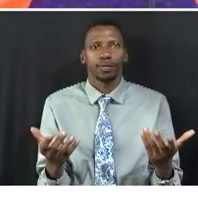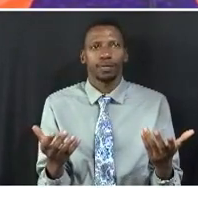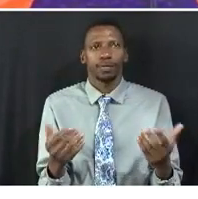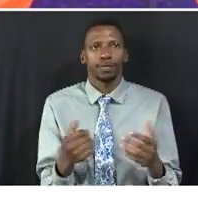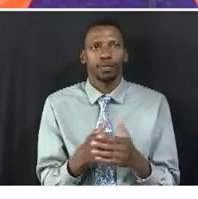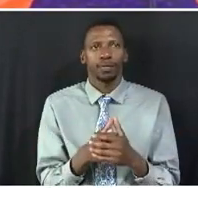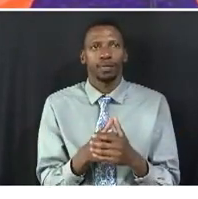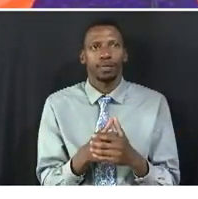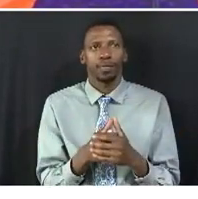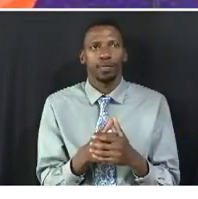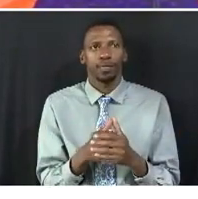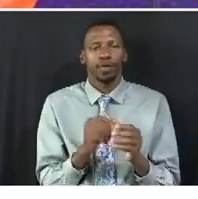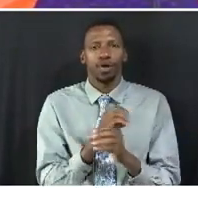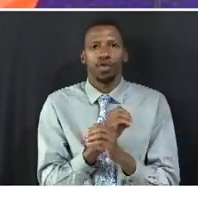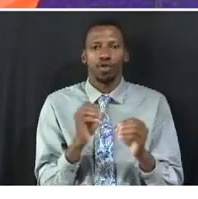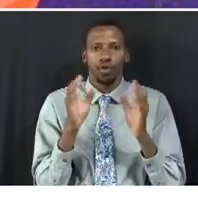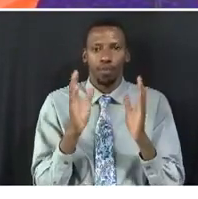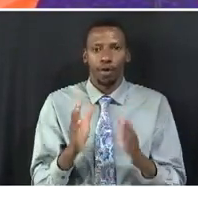Nobody knows.